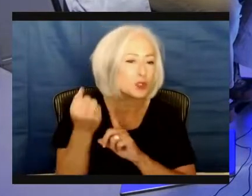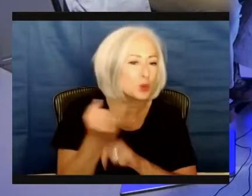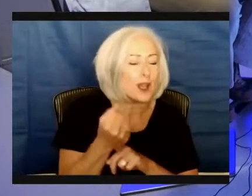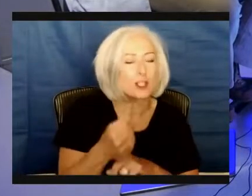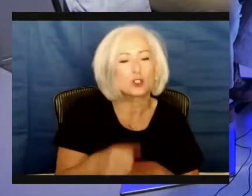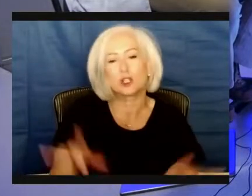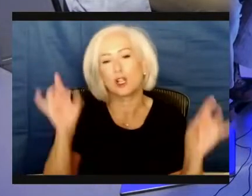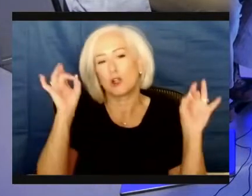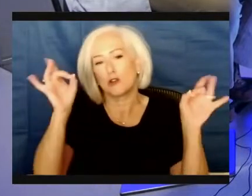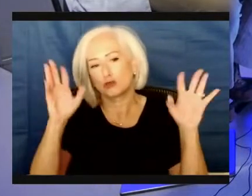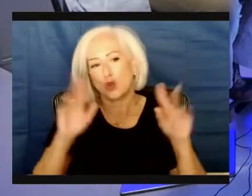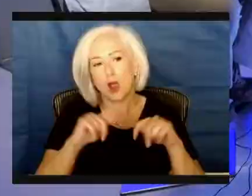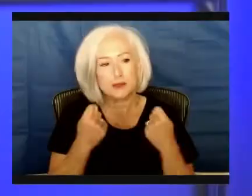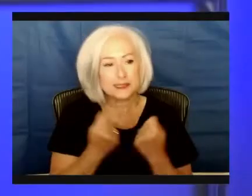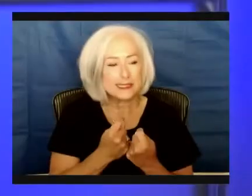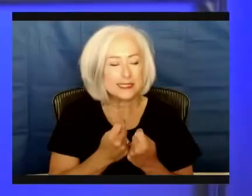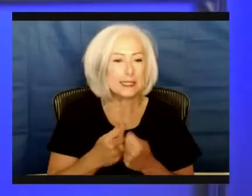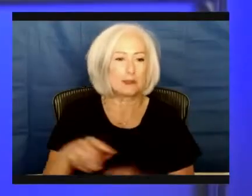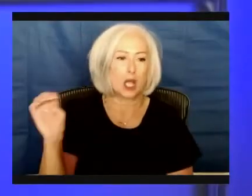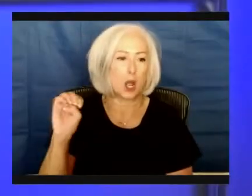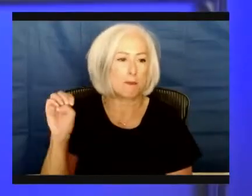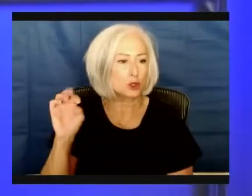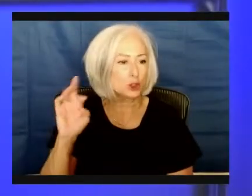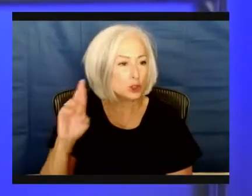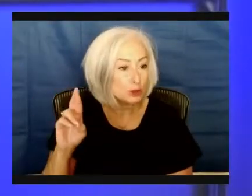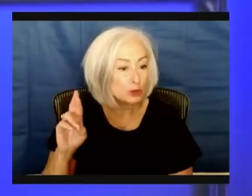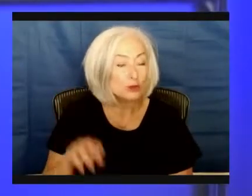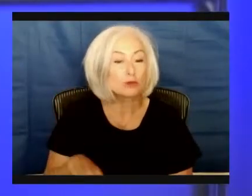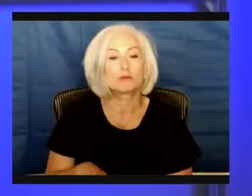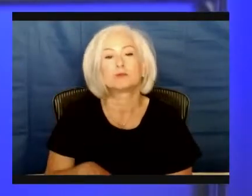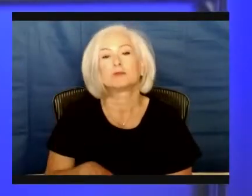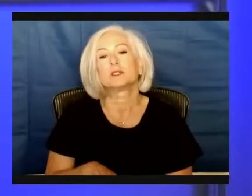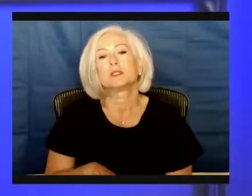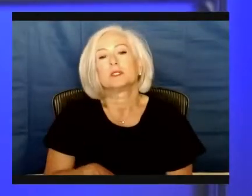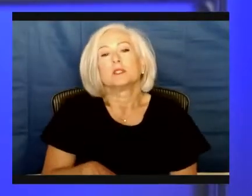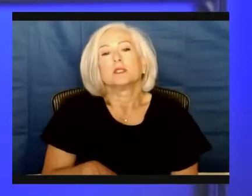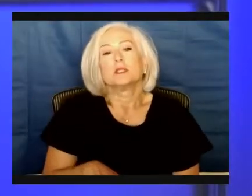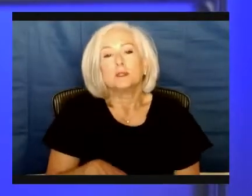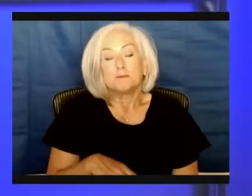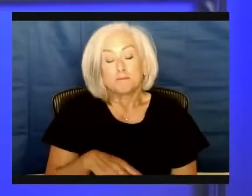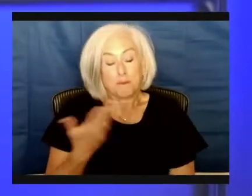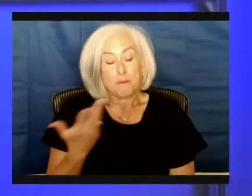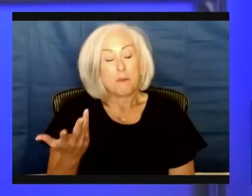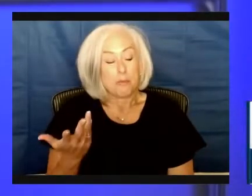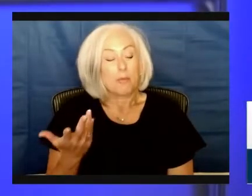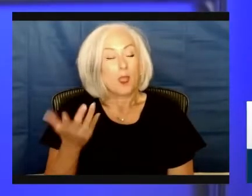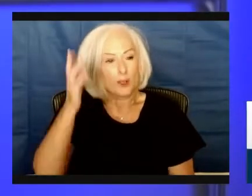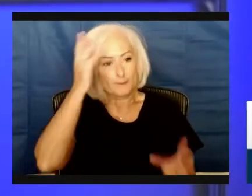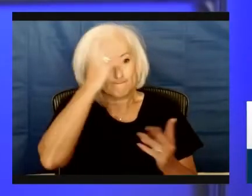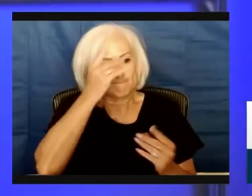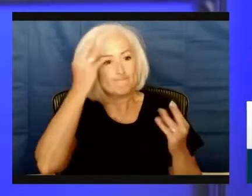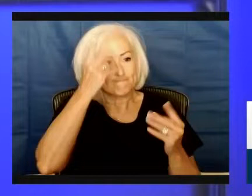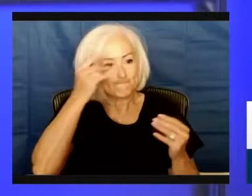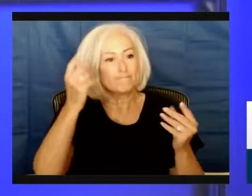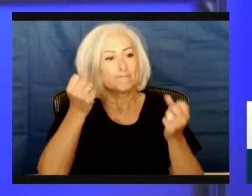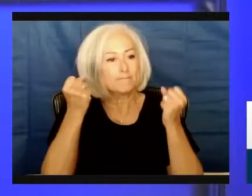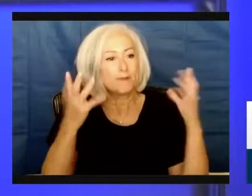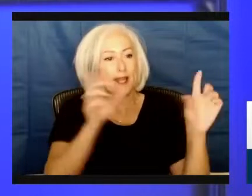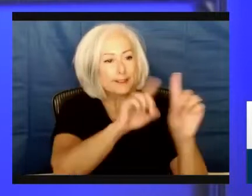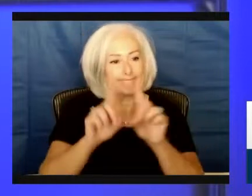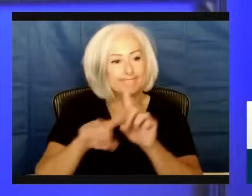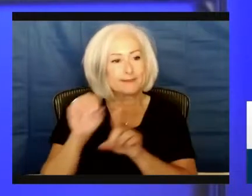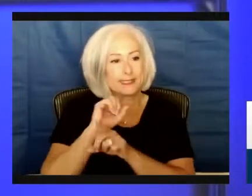all these other folks. Yeah, thank you. Fortunately, when we've thought about these scenarios well ahead of time, and so I work